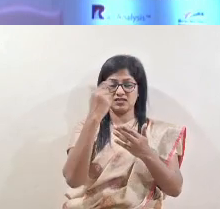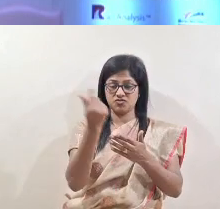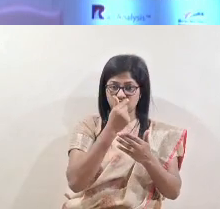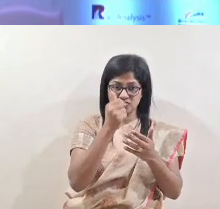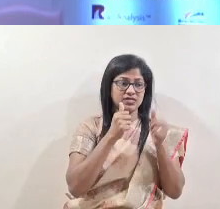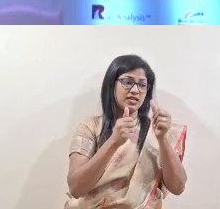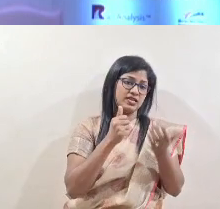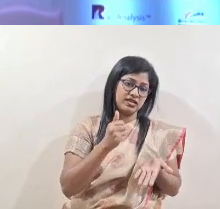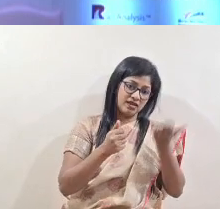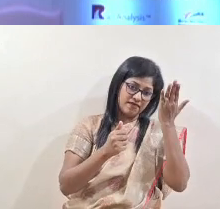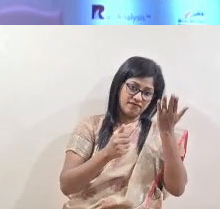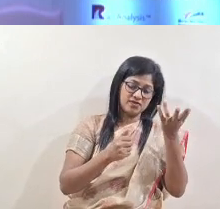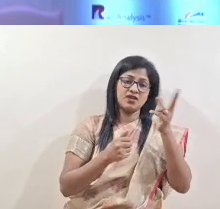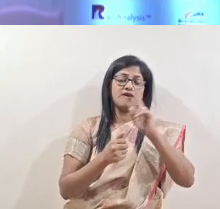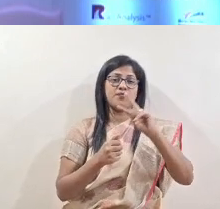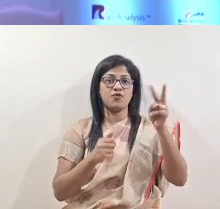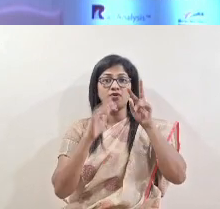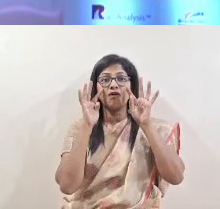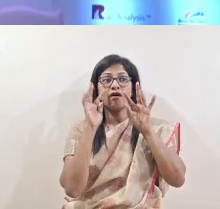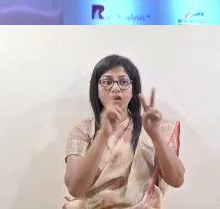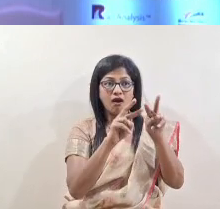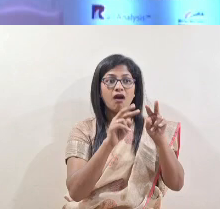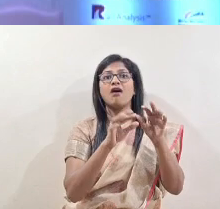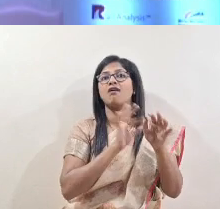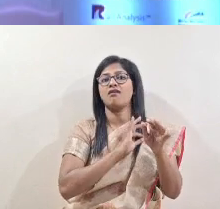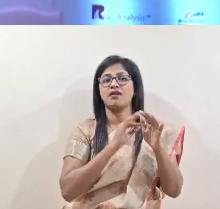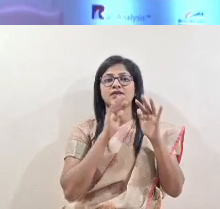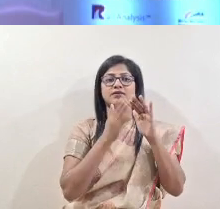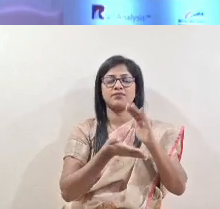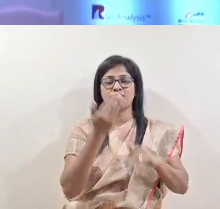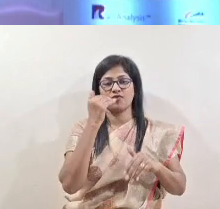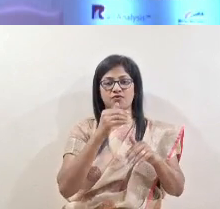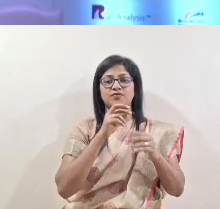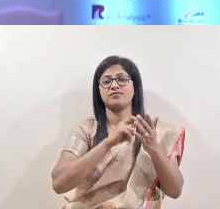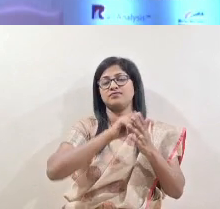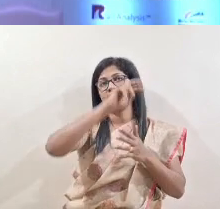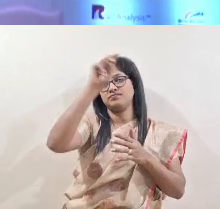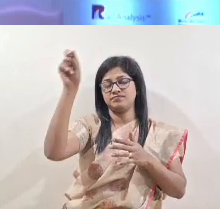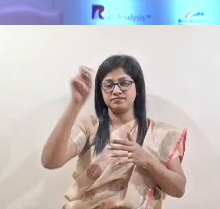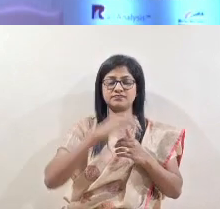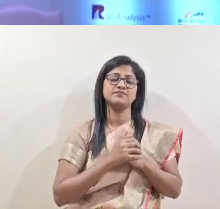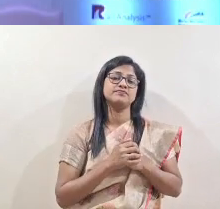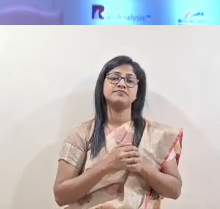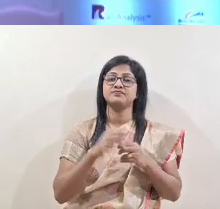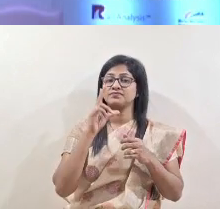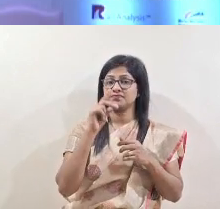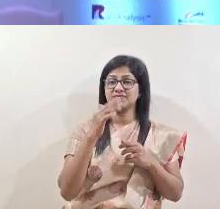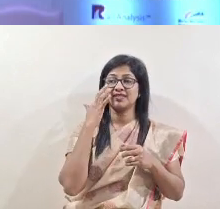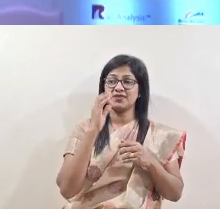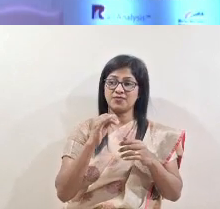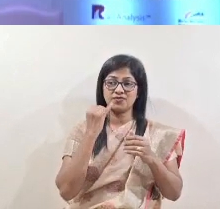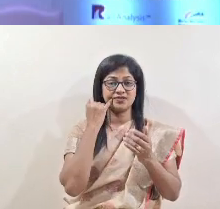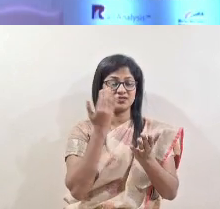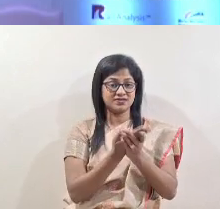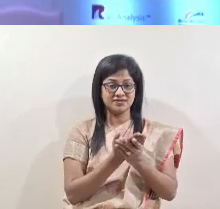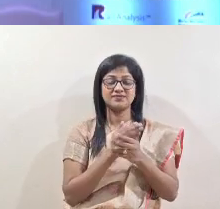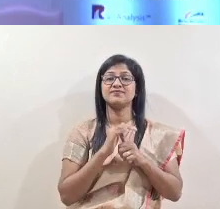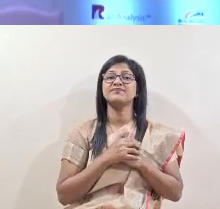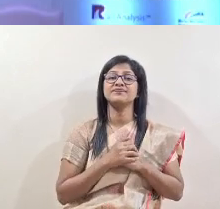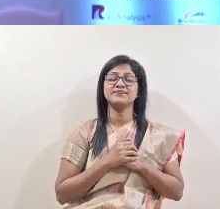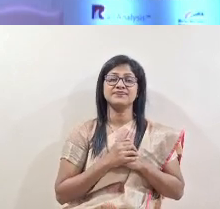with the lifts so that pedestrians will be more attracted towards those footway bridges. Another important suggestion which we had is